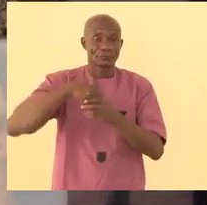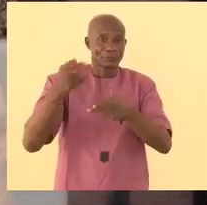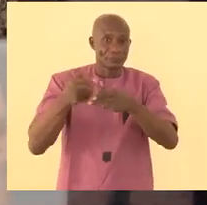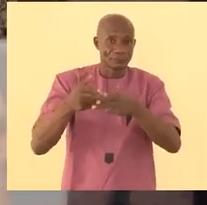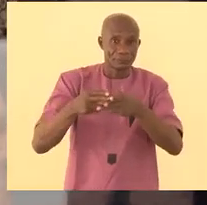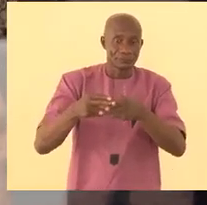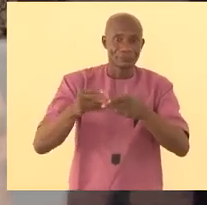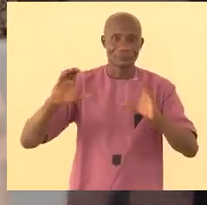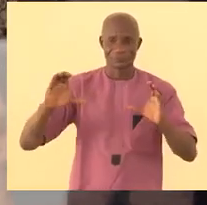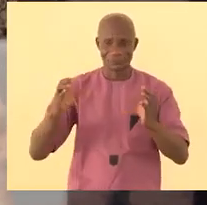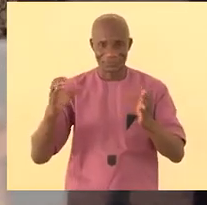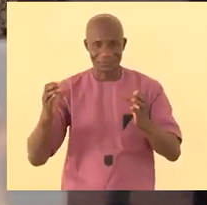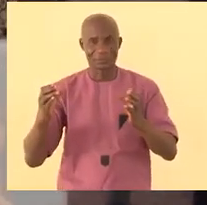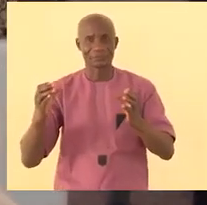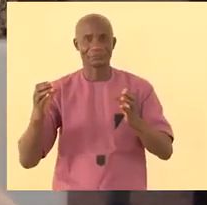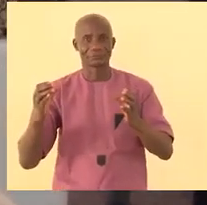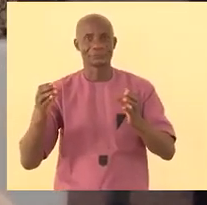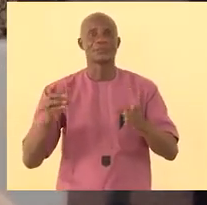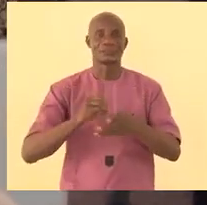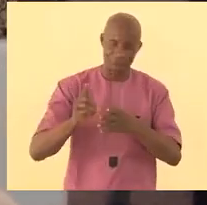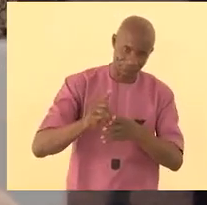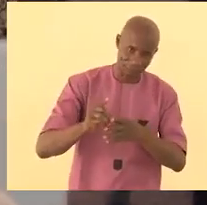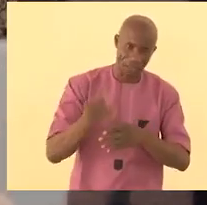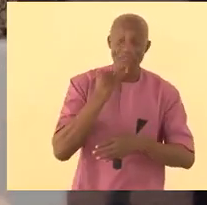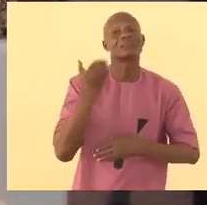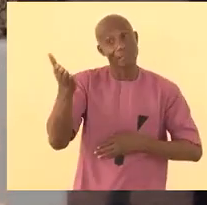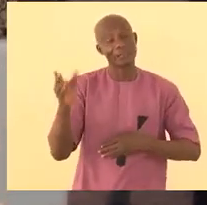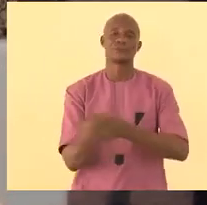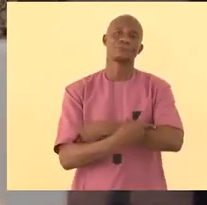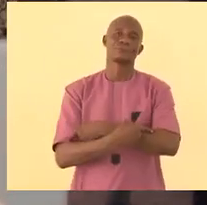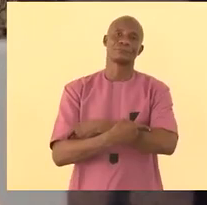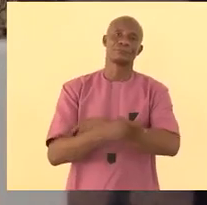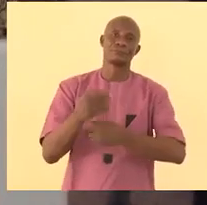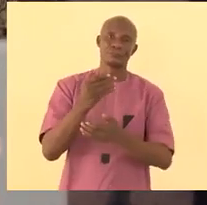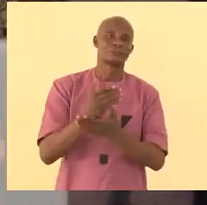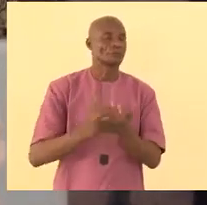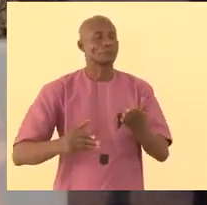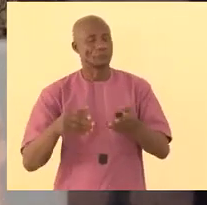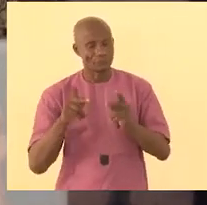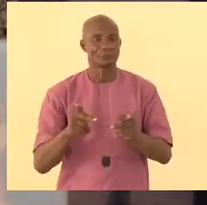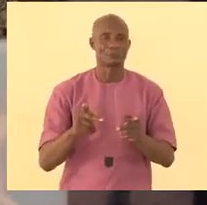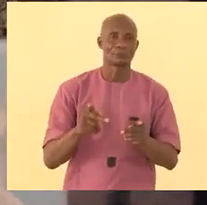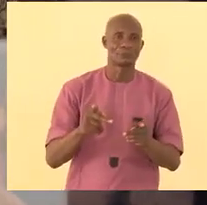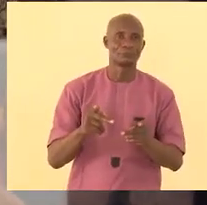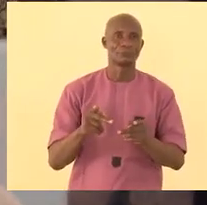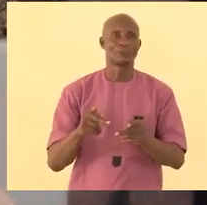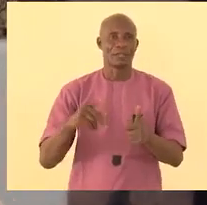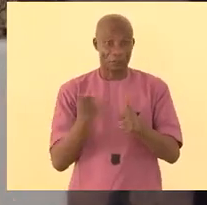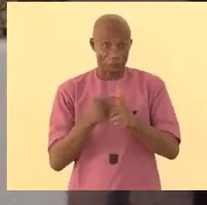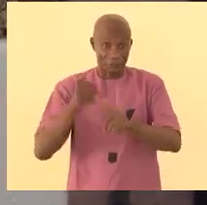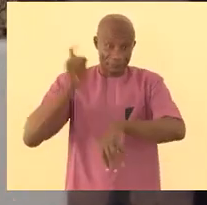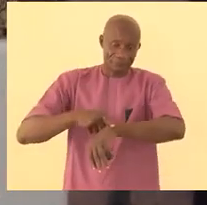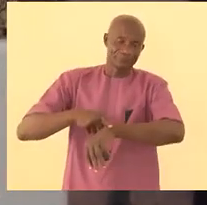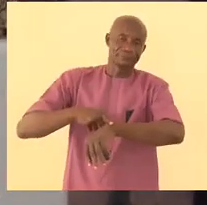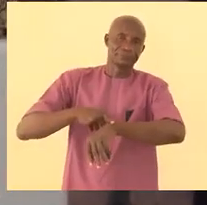in what is called class divisions, and is still there today. Unbridled nationalism. And for the